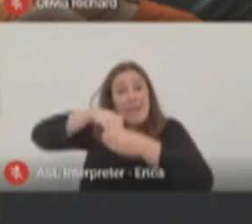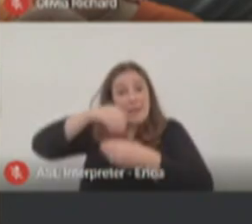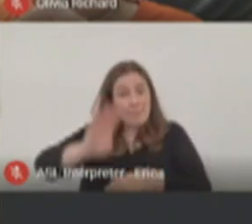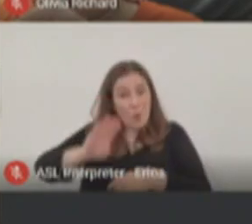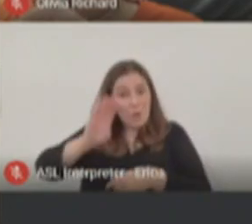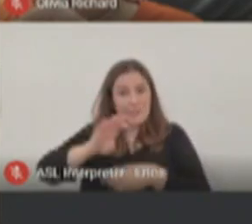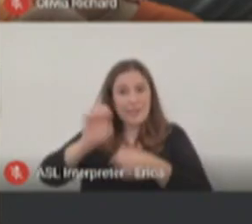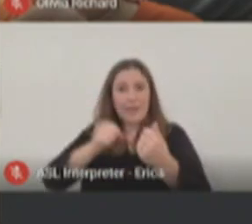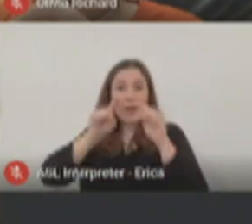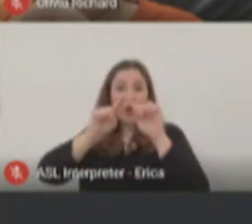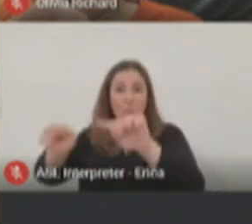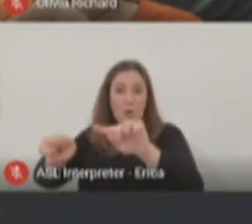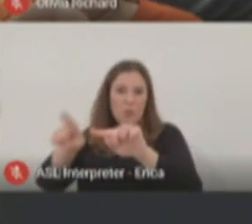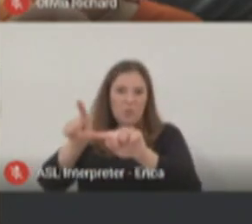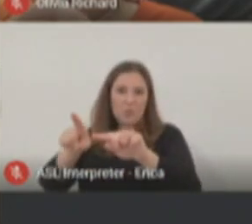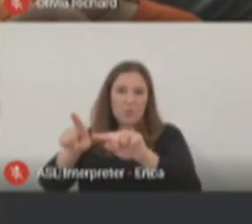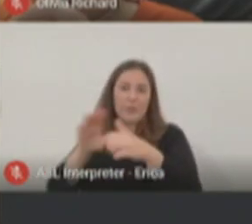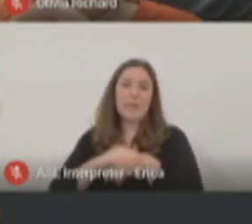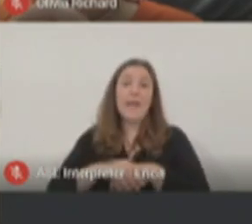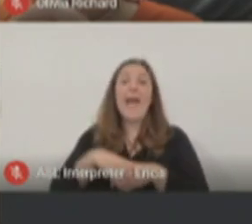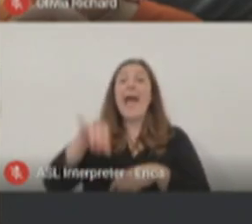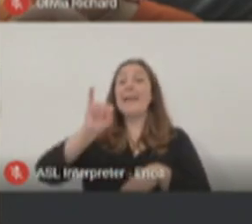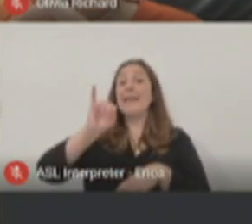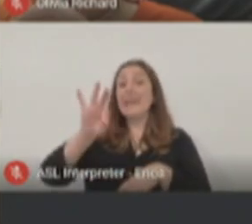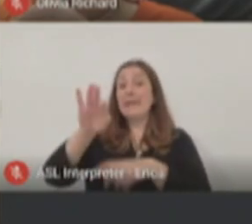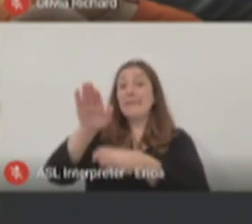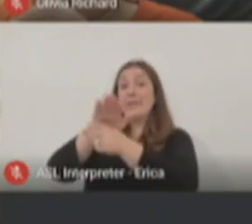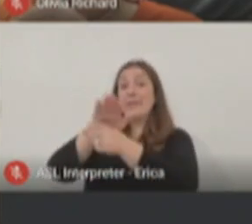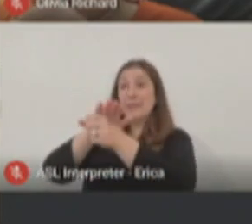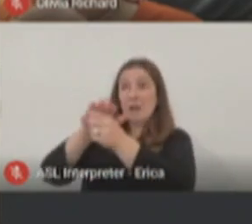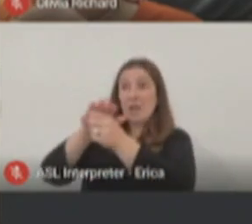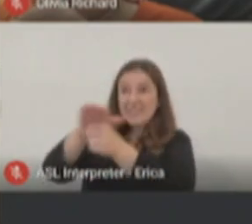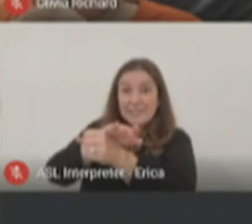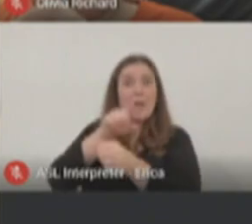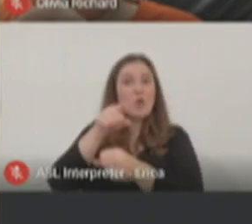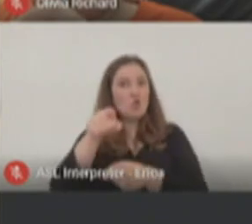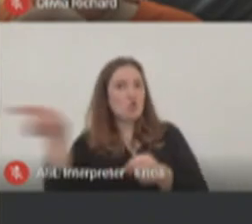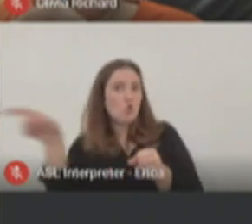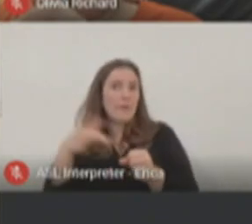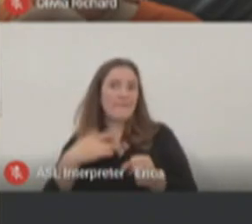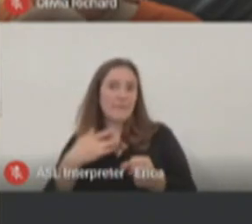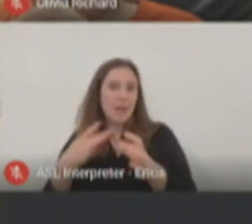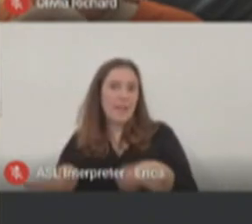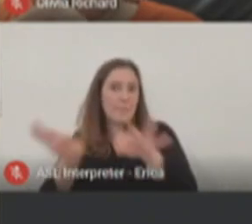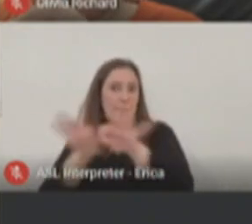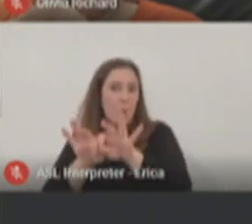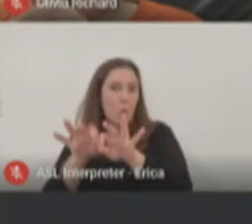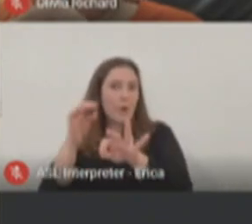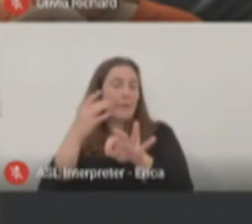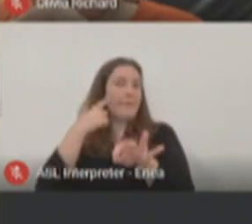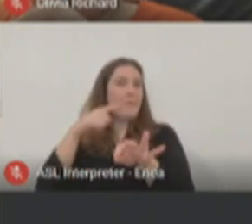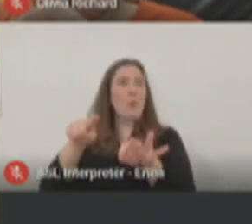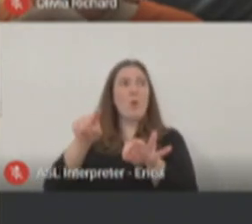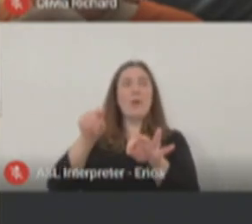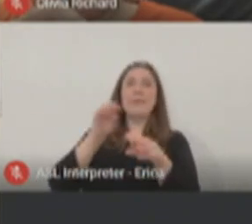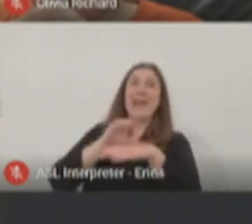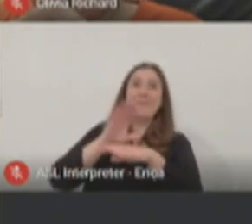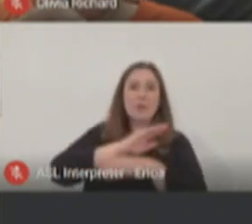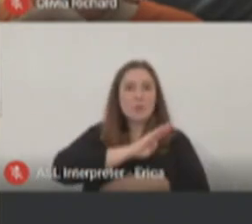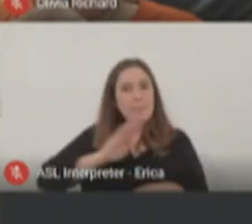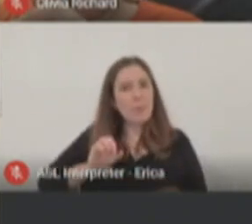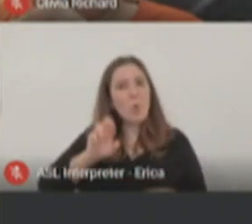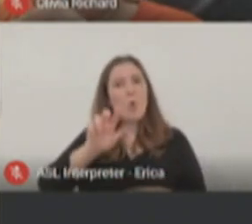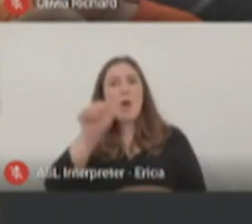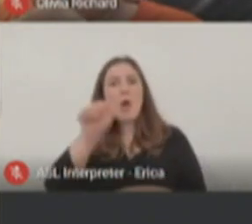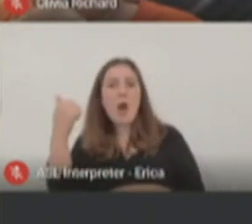be able to do, Commissioner, is if there is a site or two that you think would be important to the advisory board or some other community